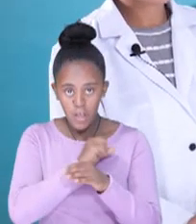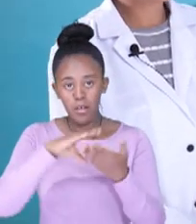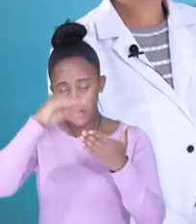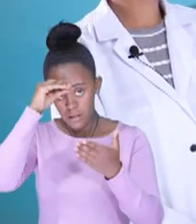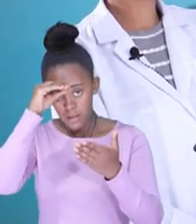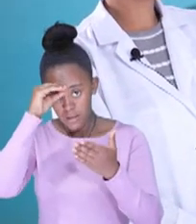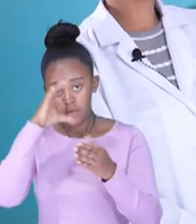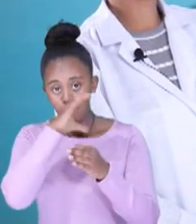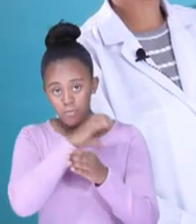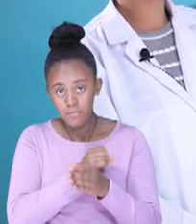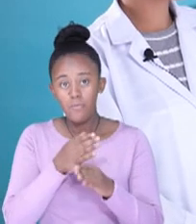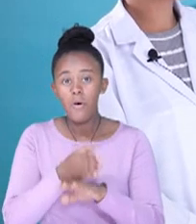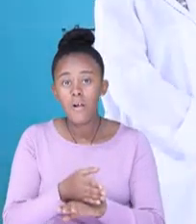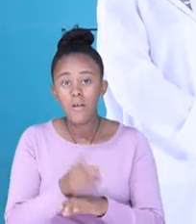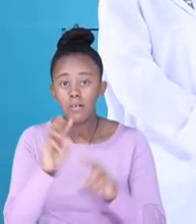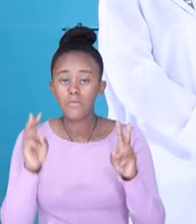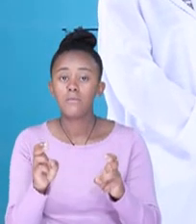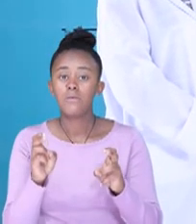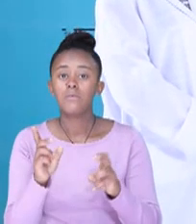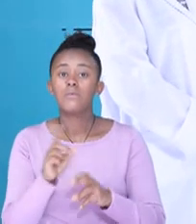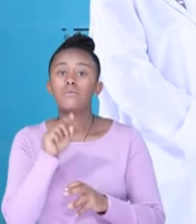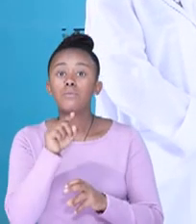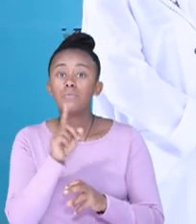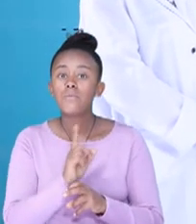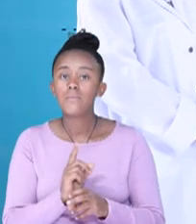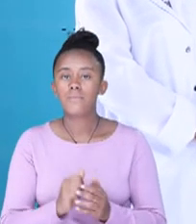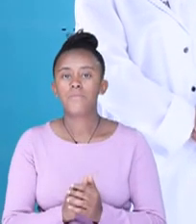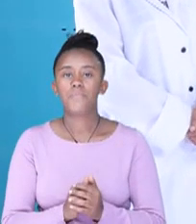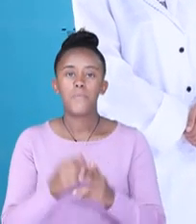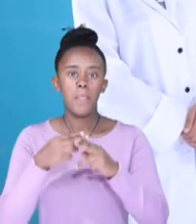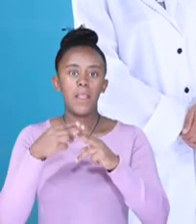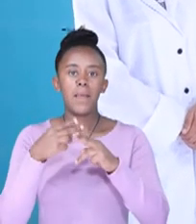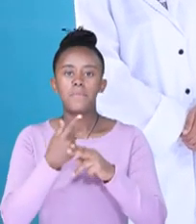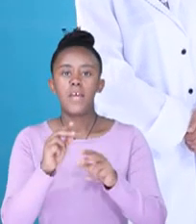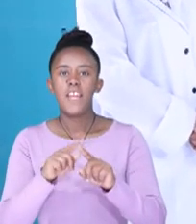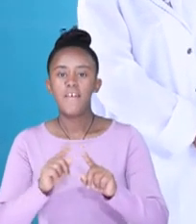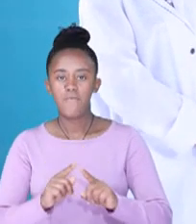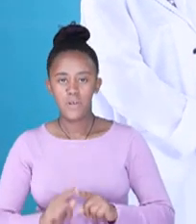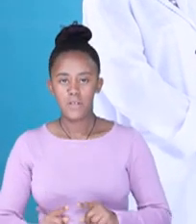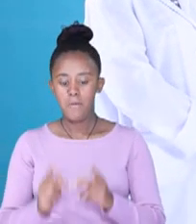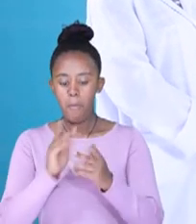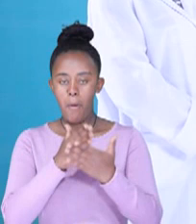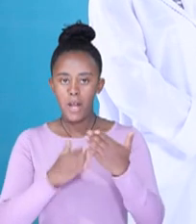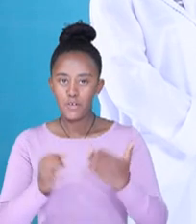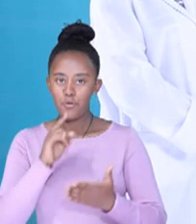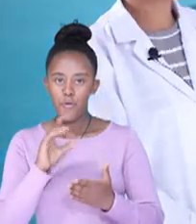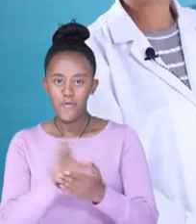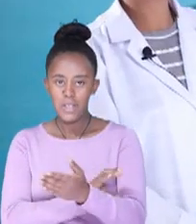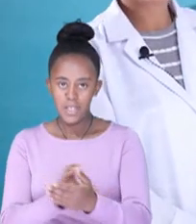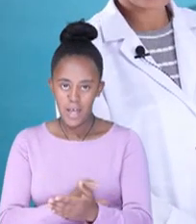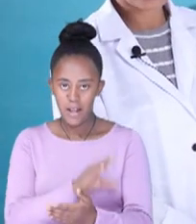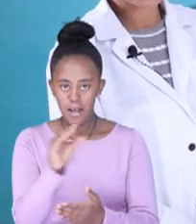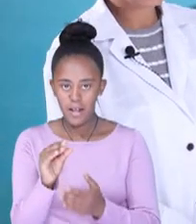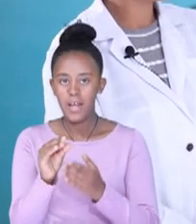you have studied this topic, you have to name the different parts of cell and